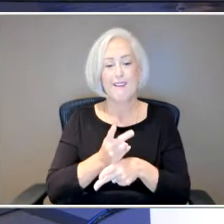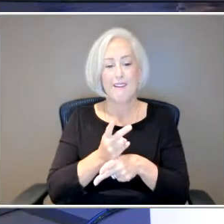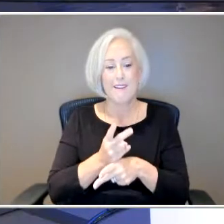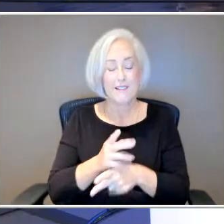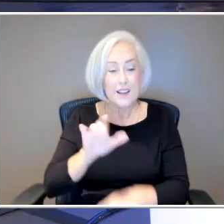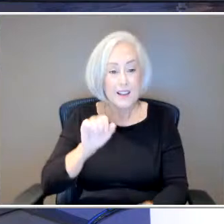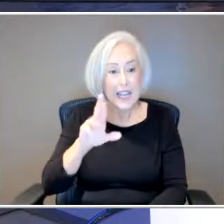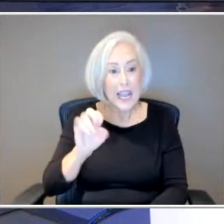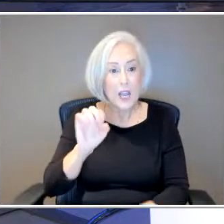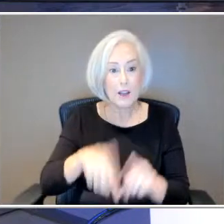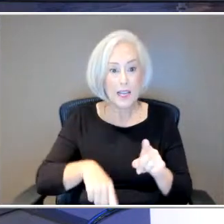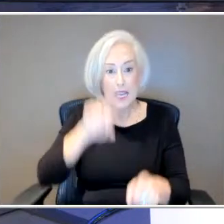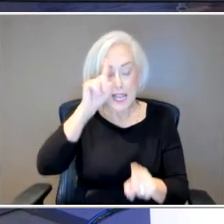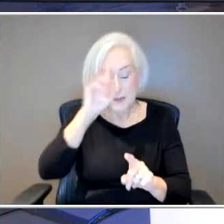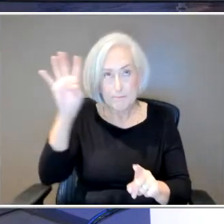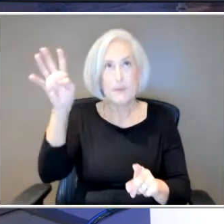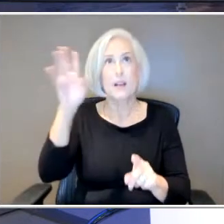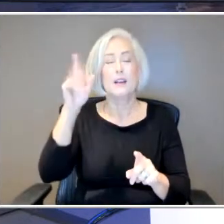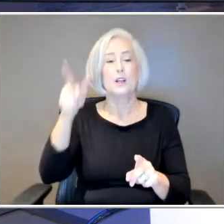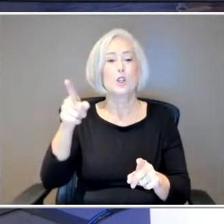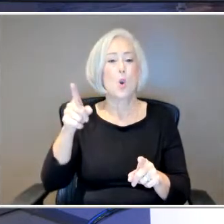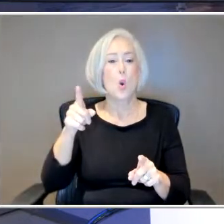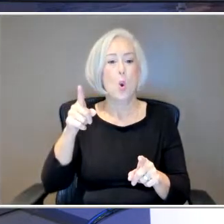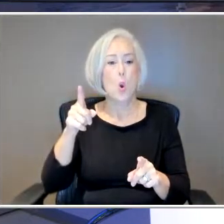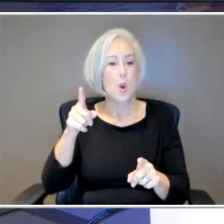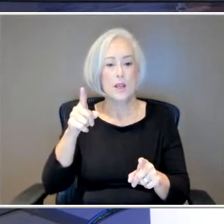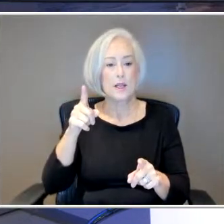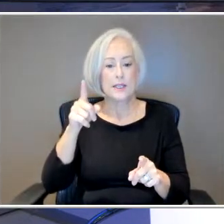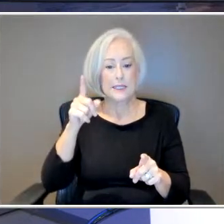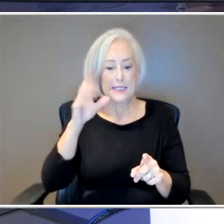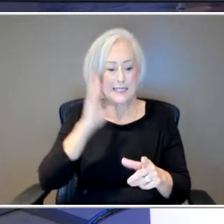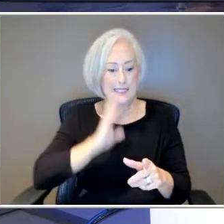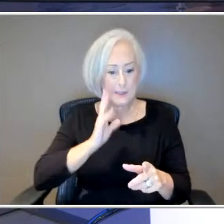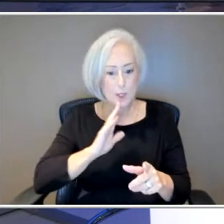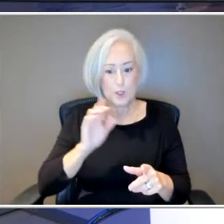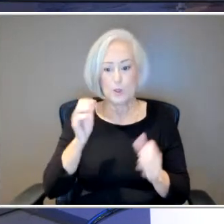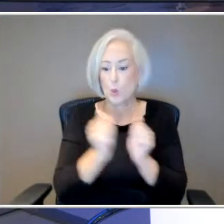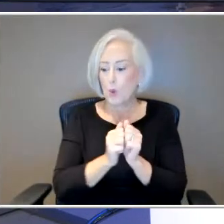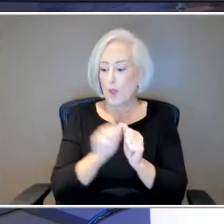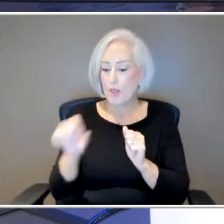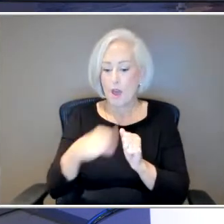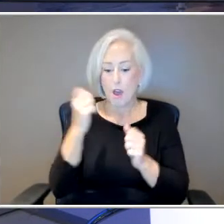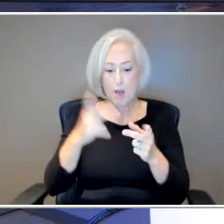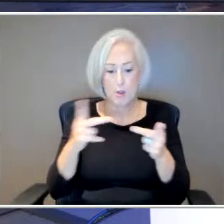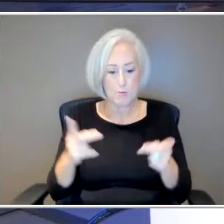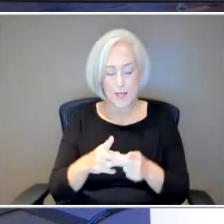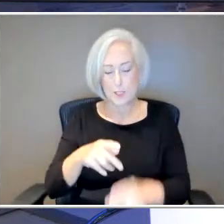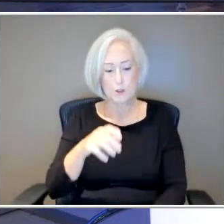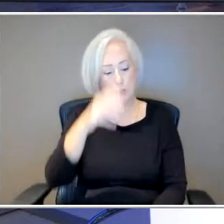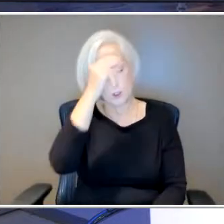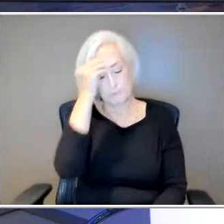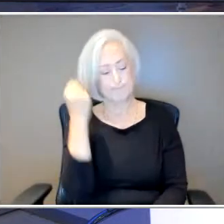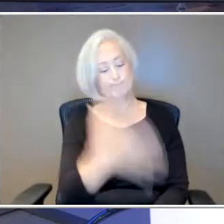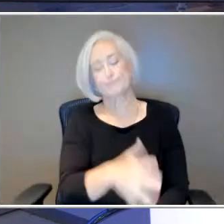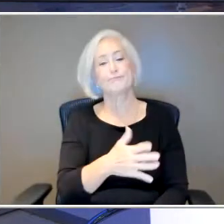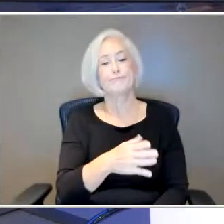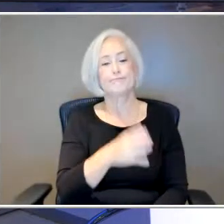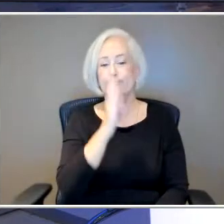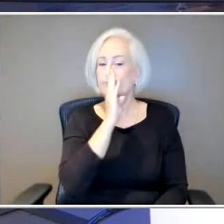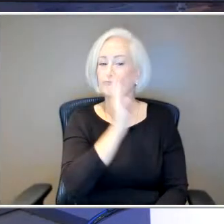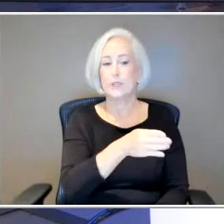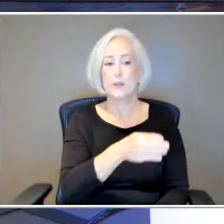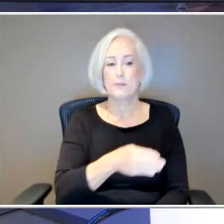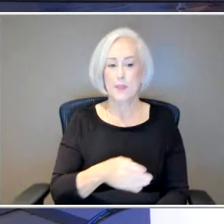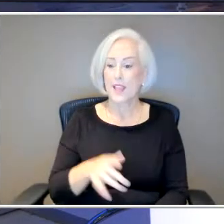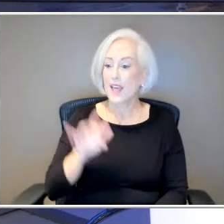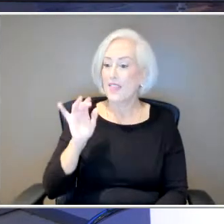had with the other place, Right. where they just dropped this big bomb in your lap. They sure did. That's what I described it as, an